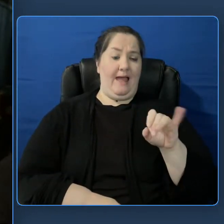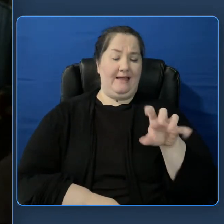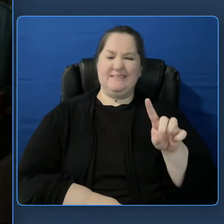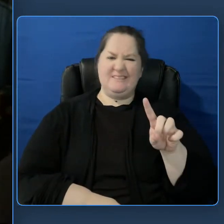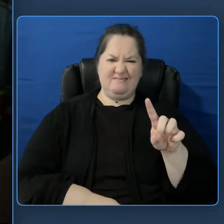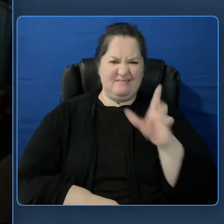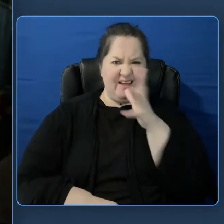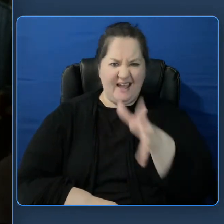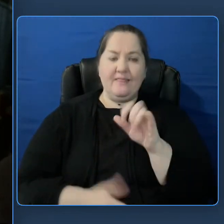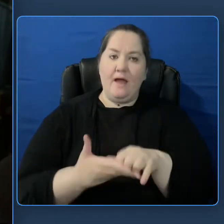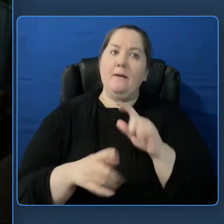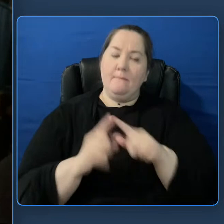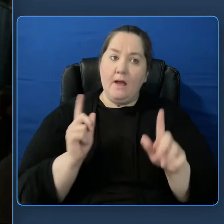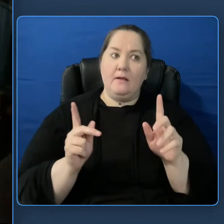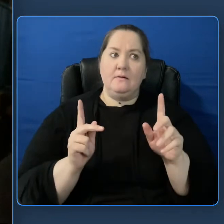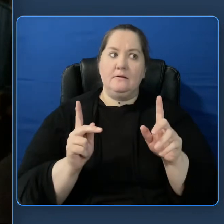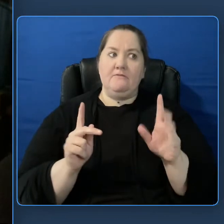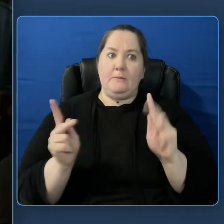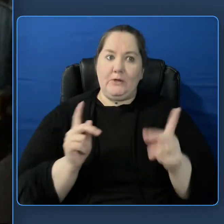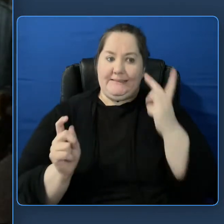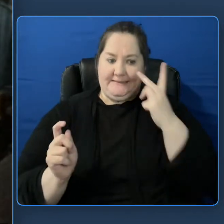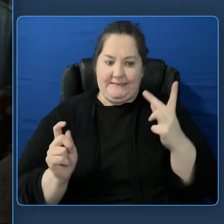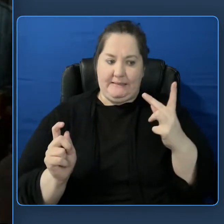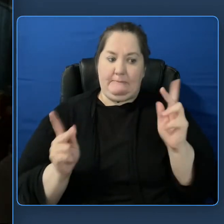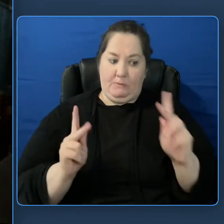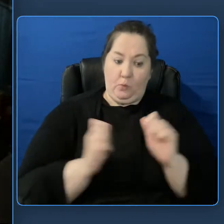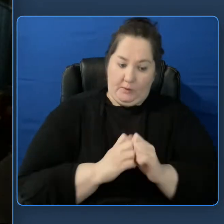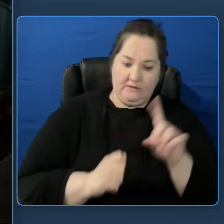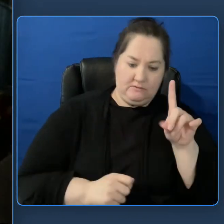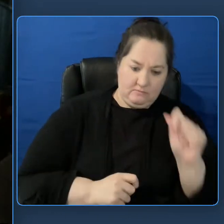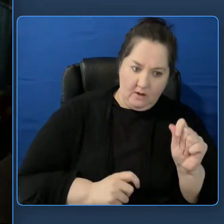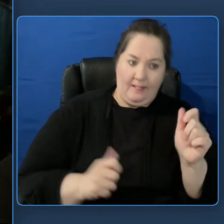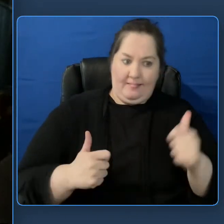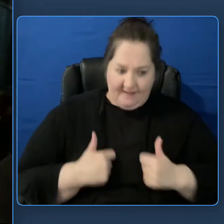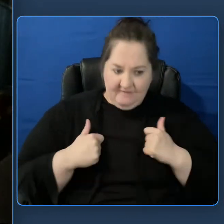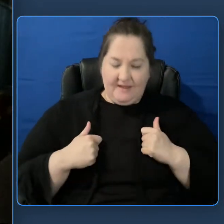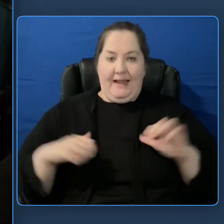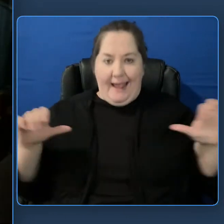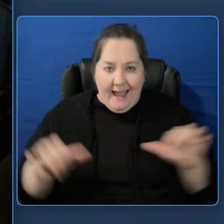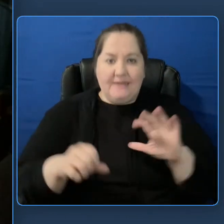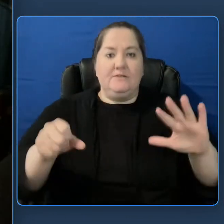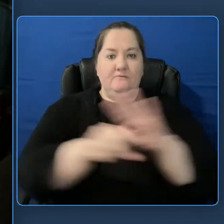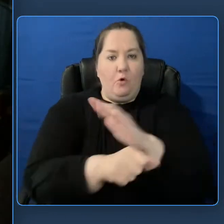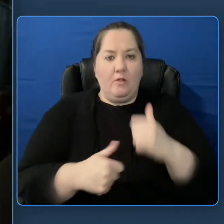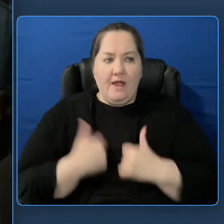us living our active and full lives, they'll understand that we need,